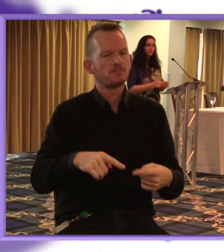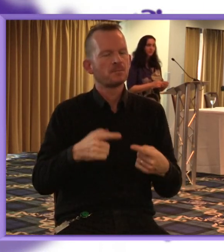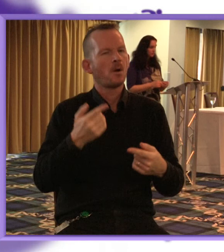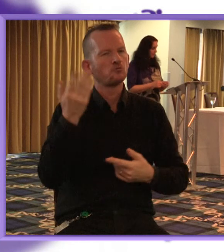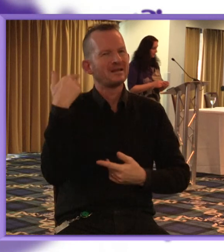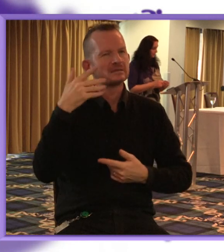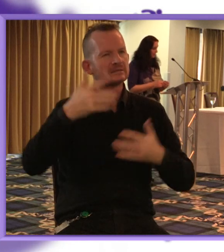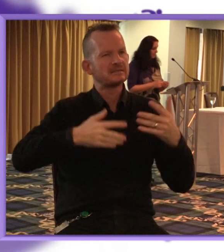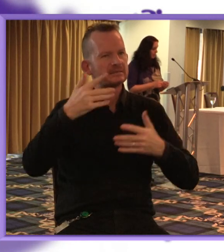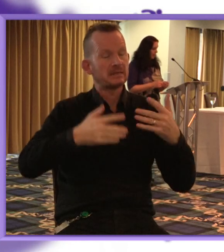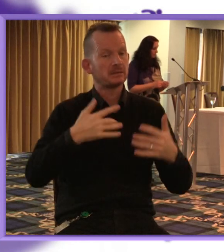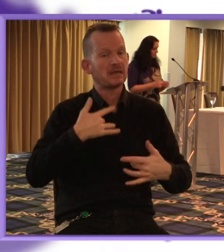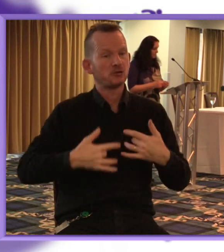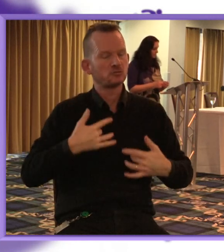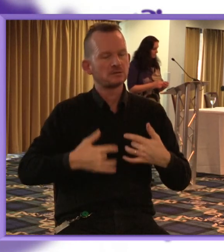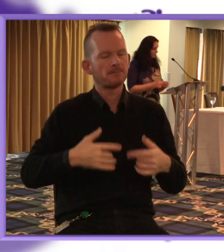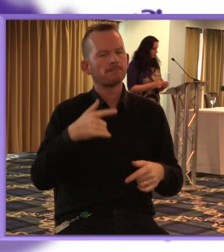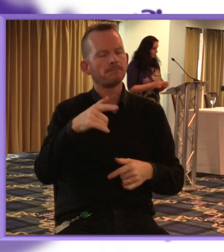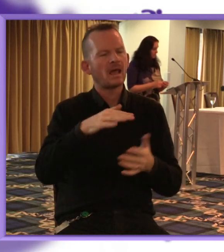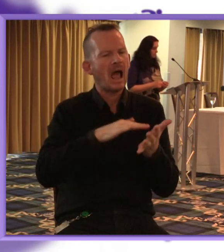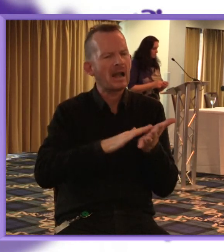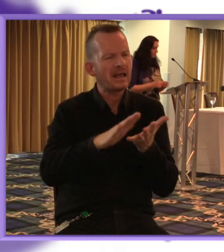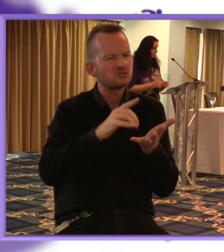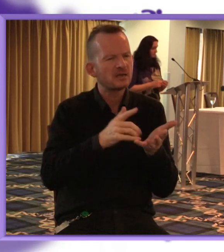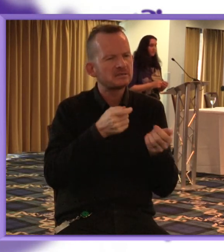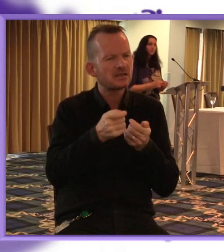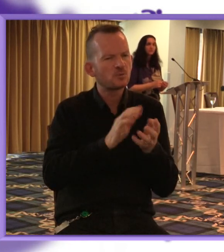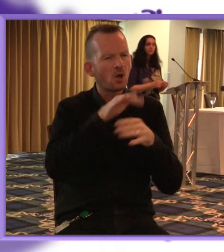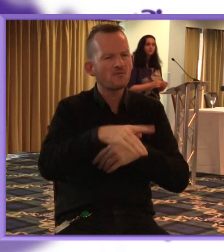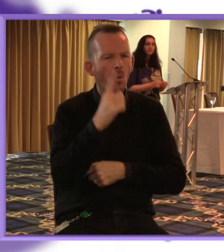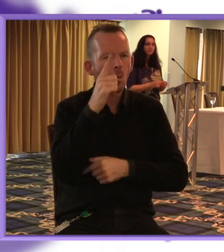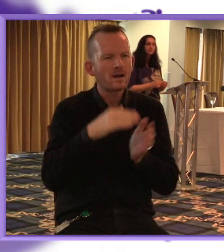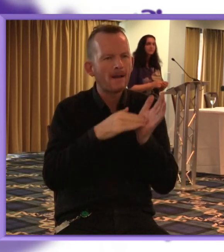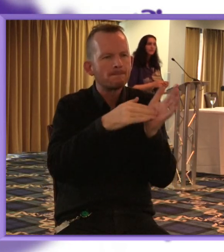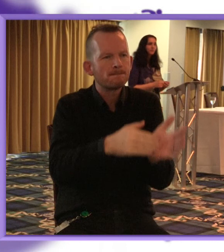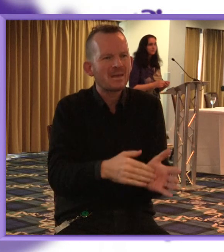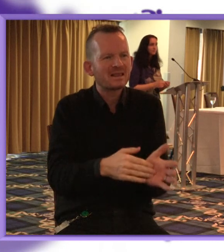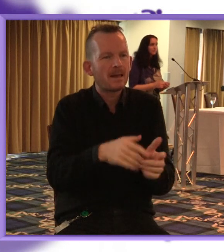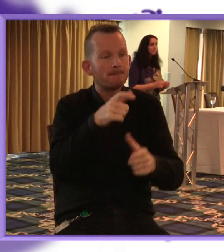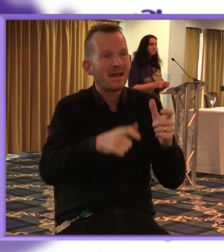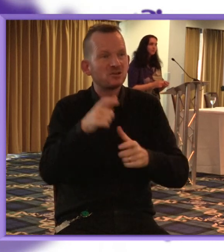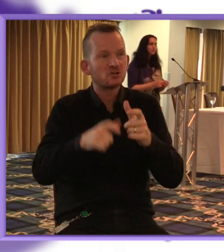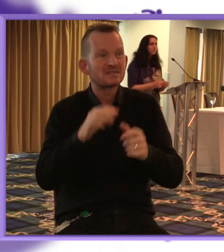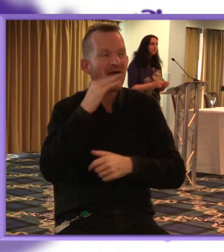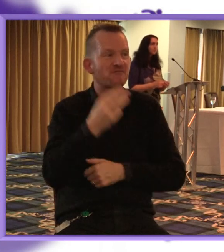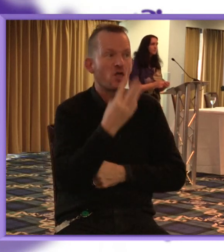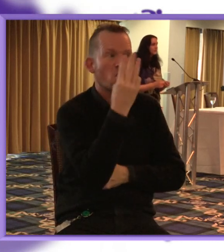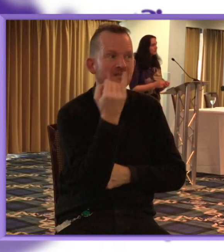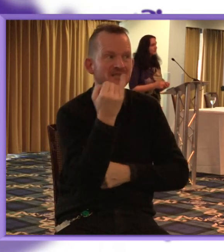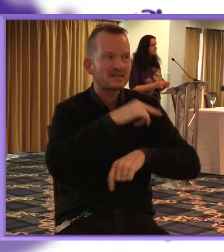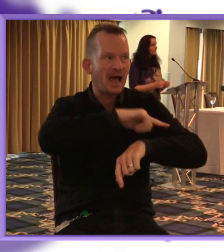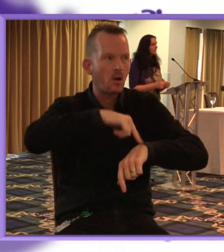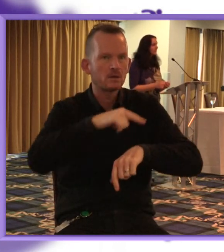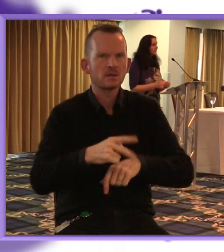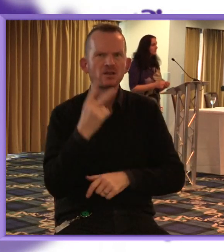thought were quite interesting, that apparently the NHS deals with over 1 million patients every 36 hours, which in 2 months it'll